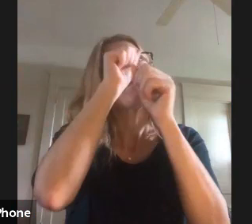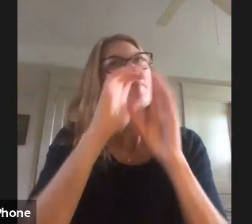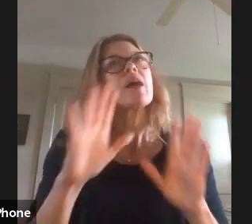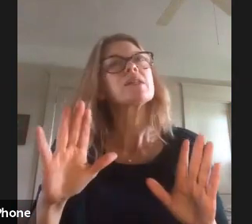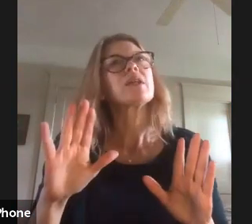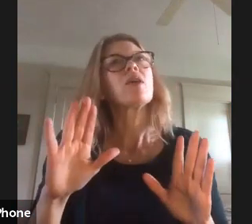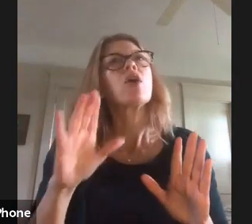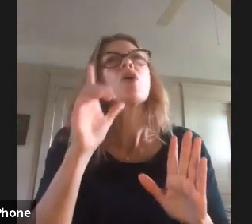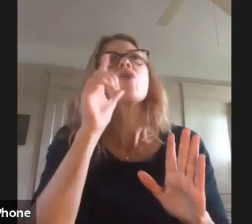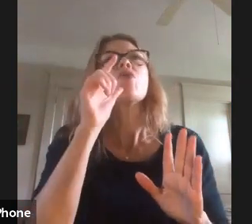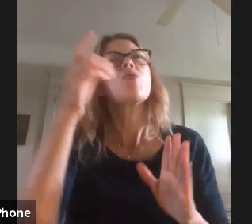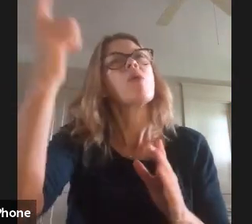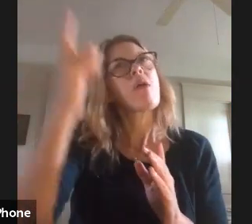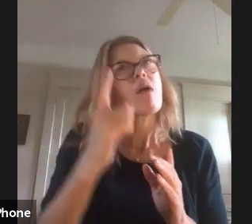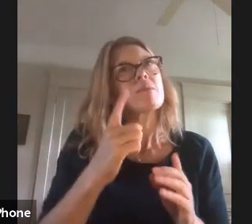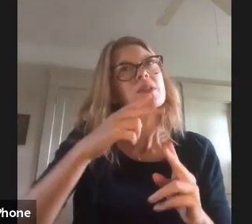Here ends the reading.